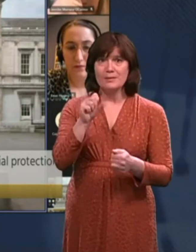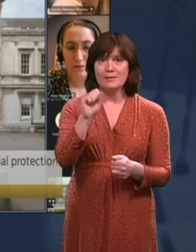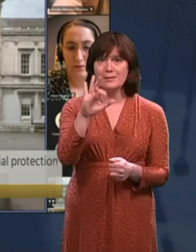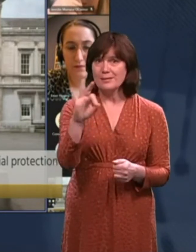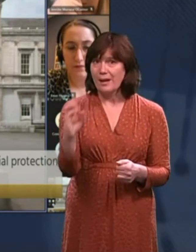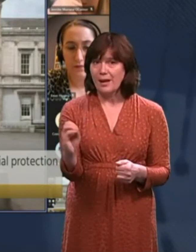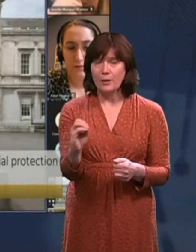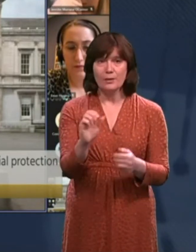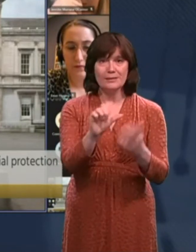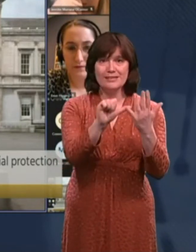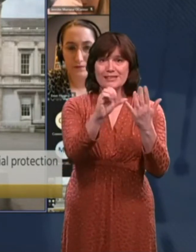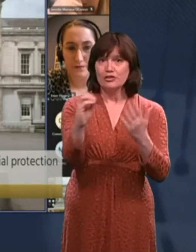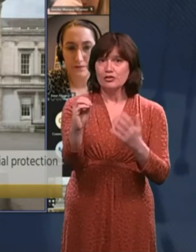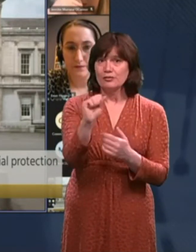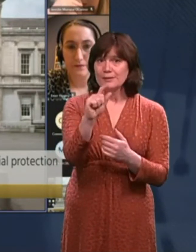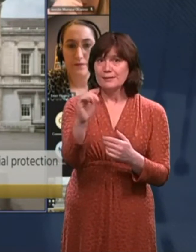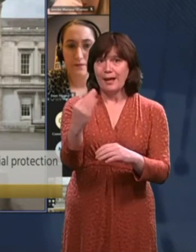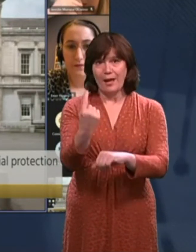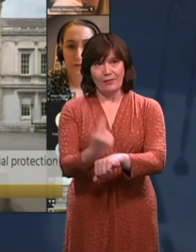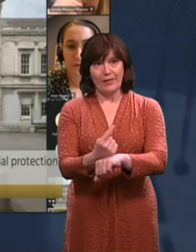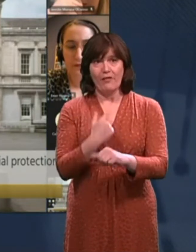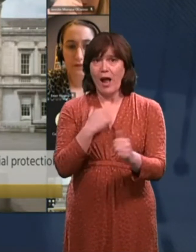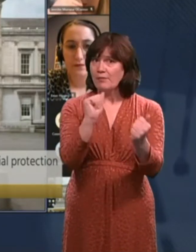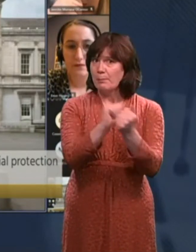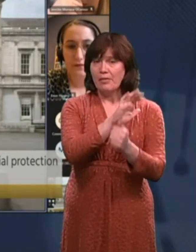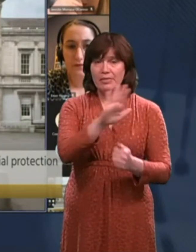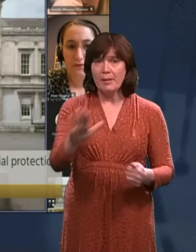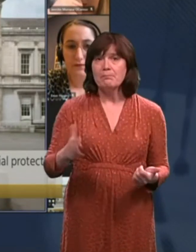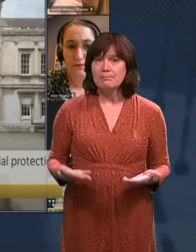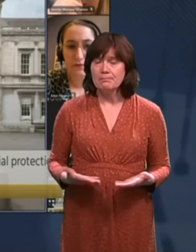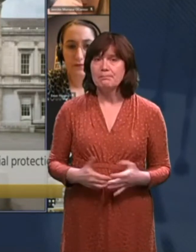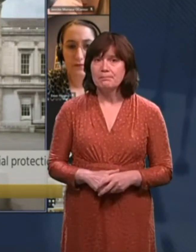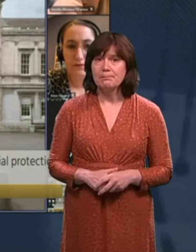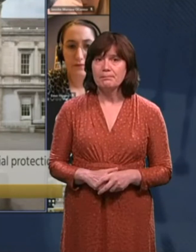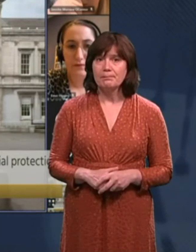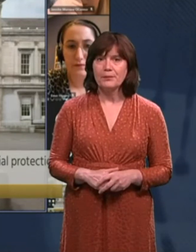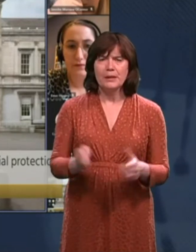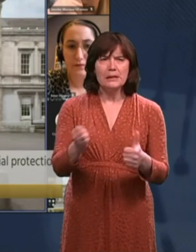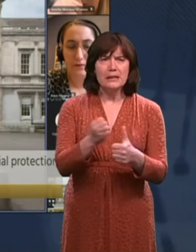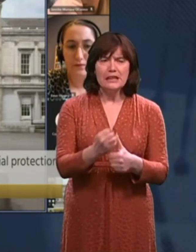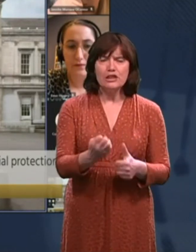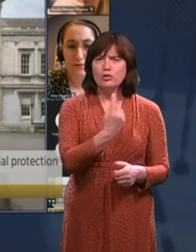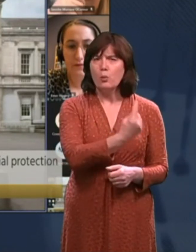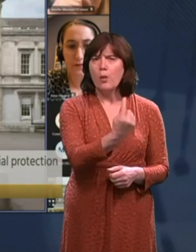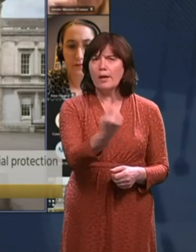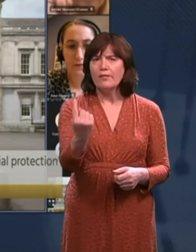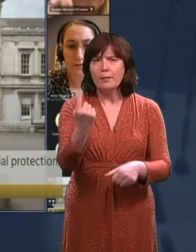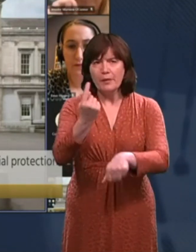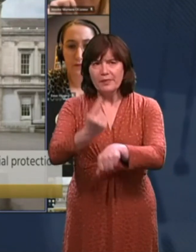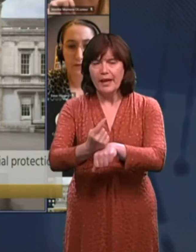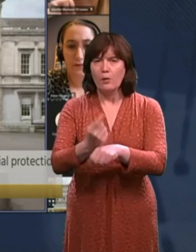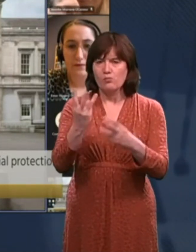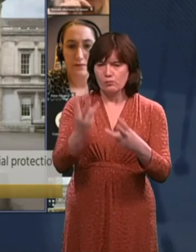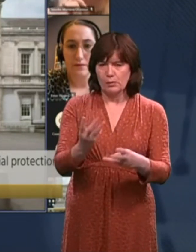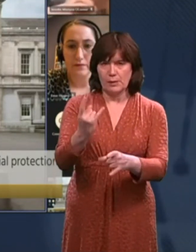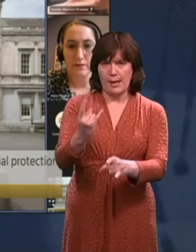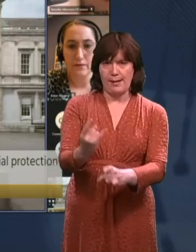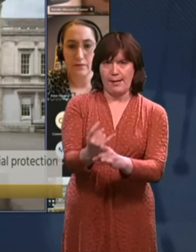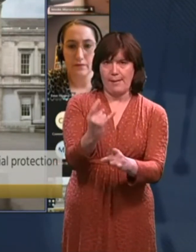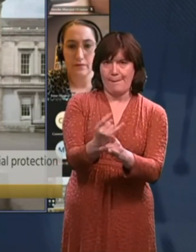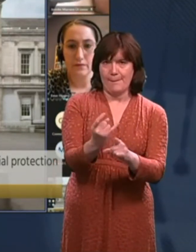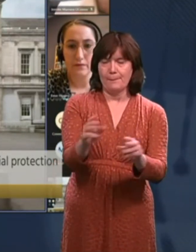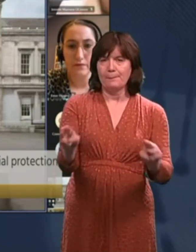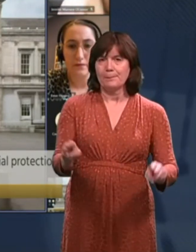where there's 600 staff employed. I met those staff, and each one of them are there to help people, and that's what they